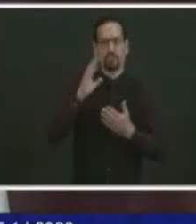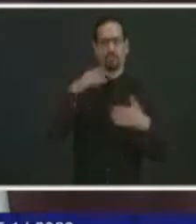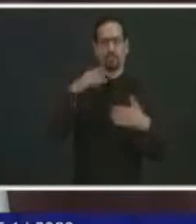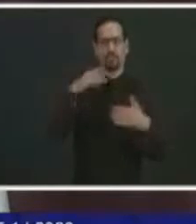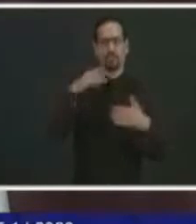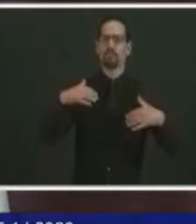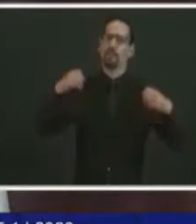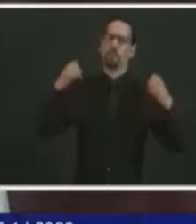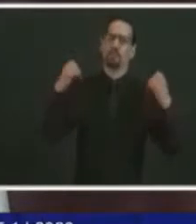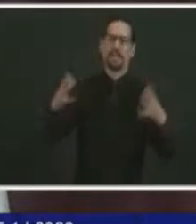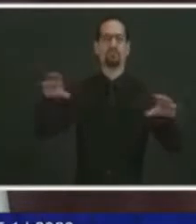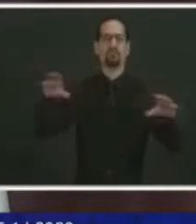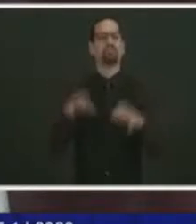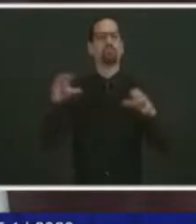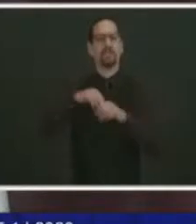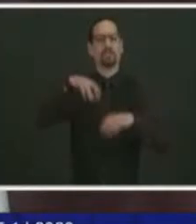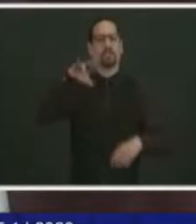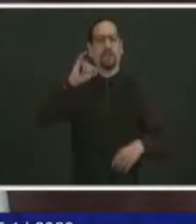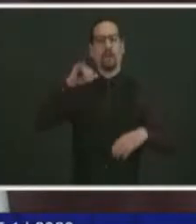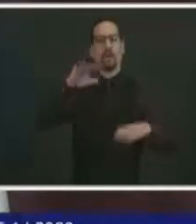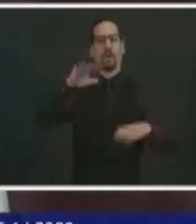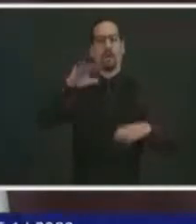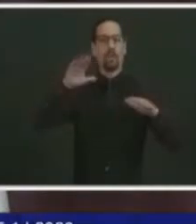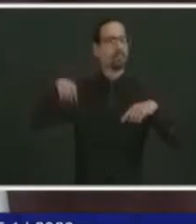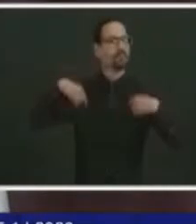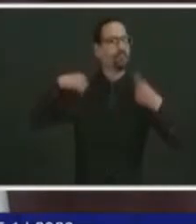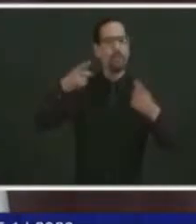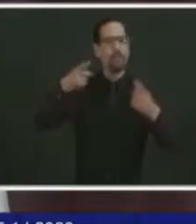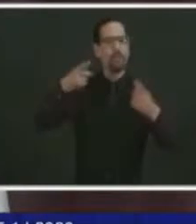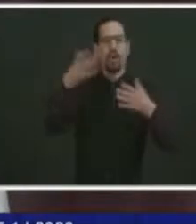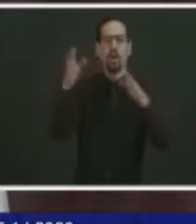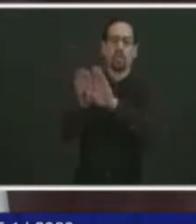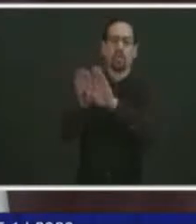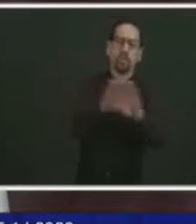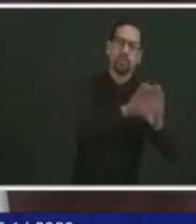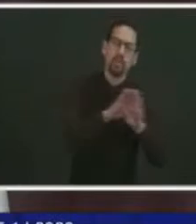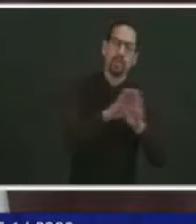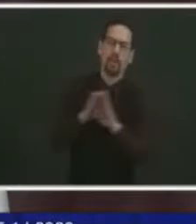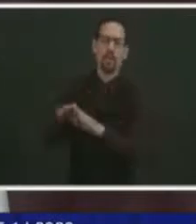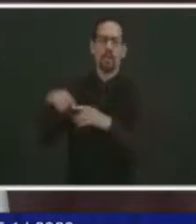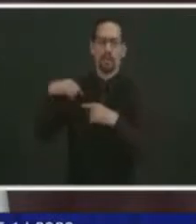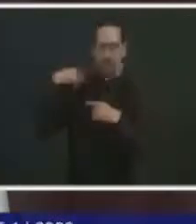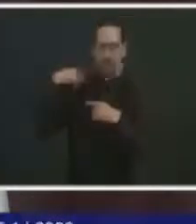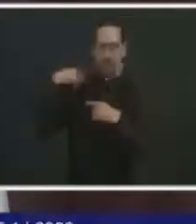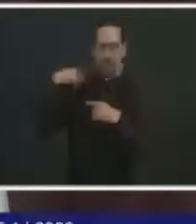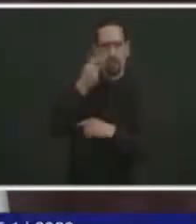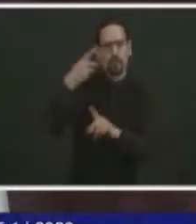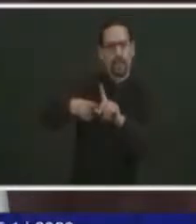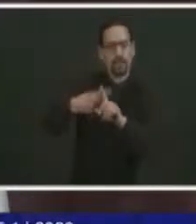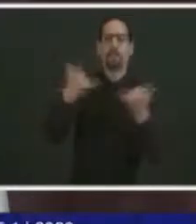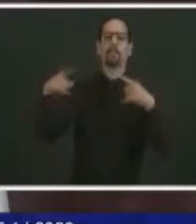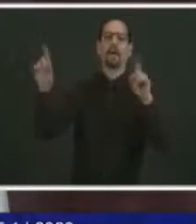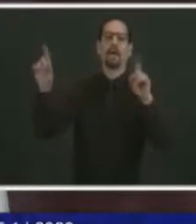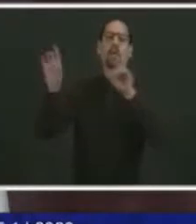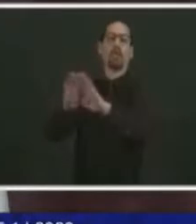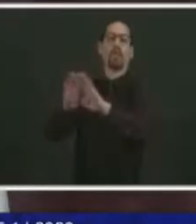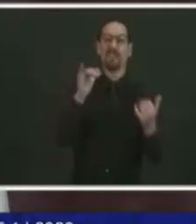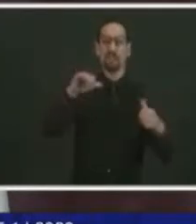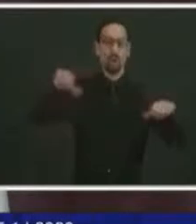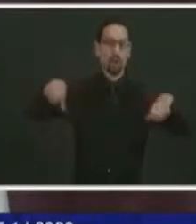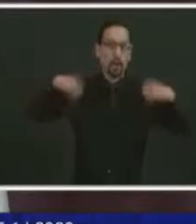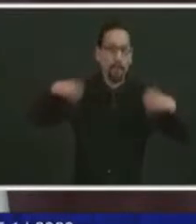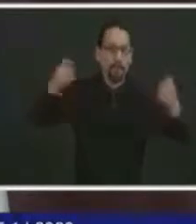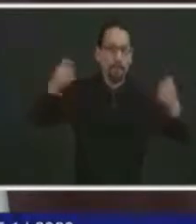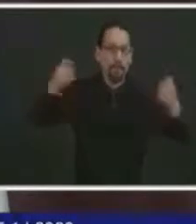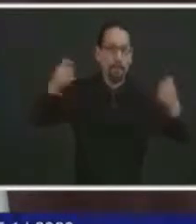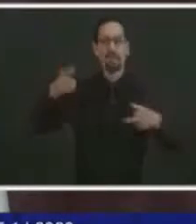Island that we haven't seen in months. Gyms are going to reopen, hair salons, barber shops, indoor dining will start